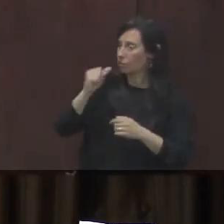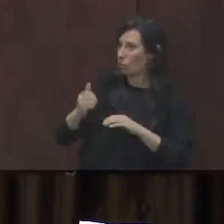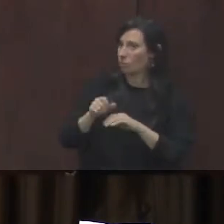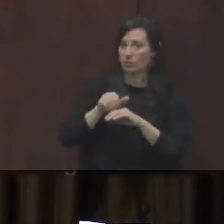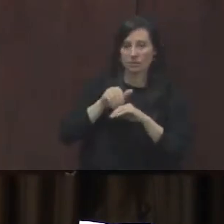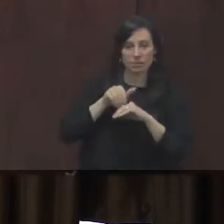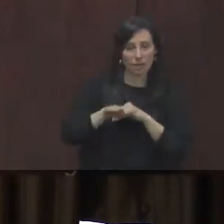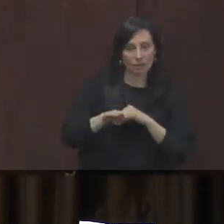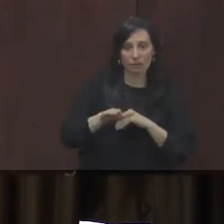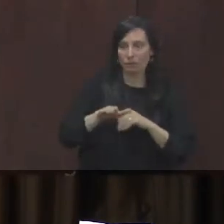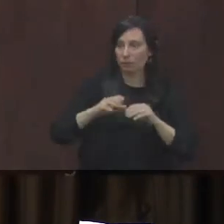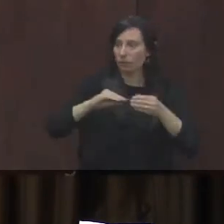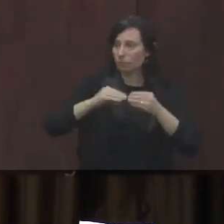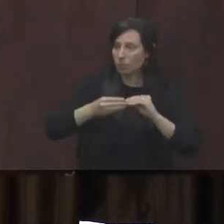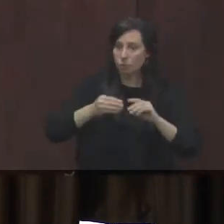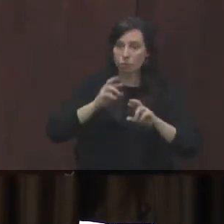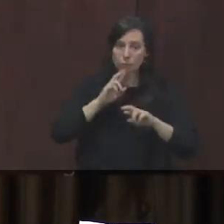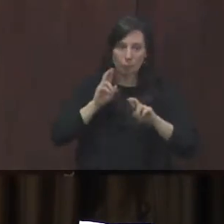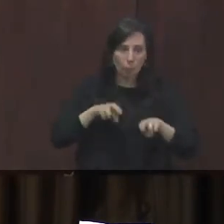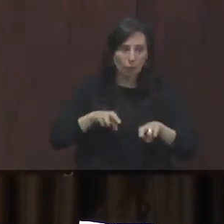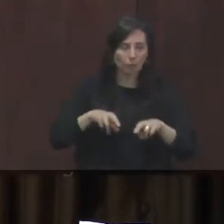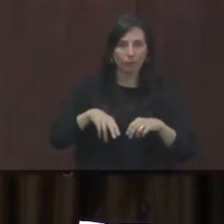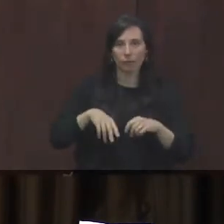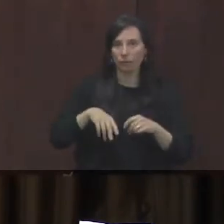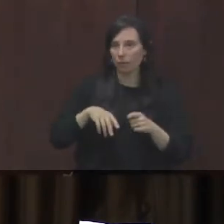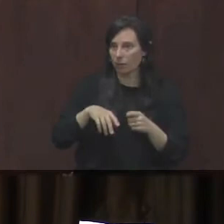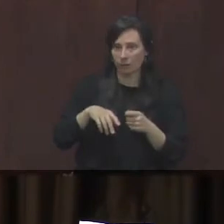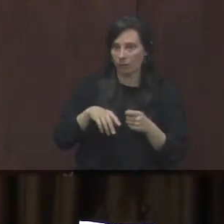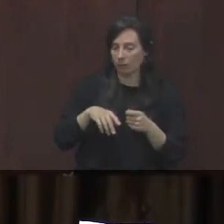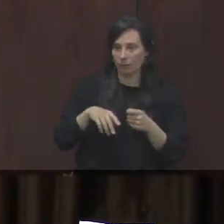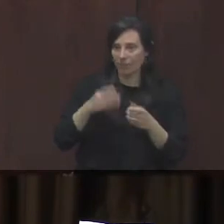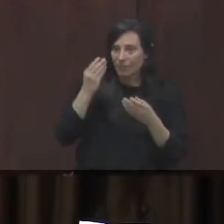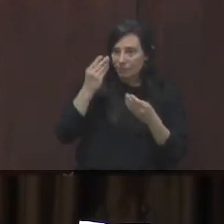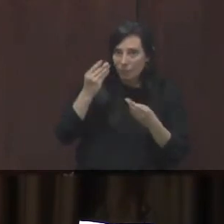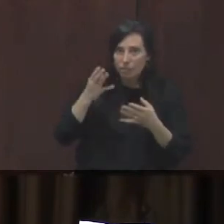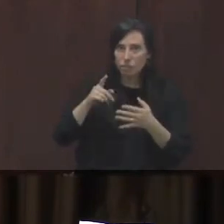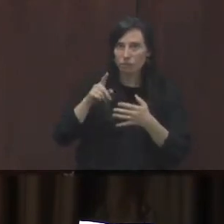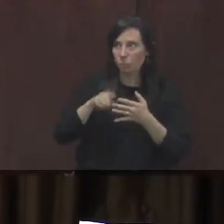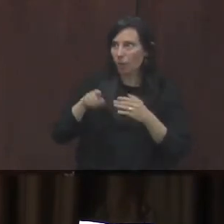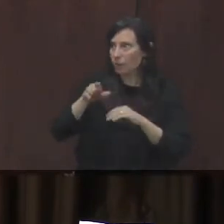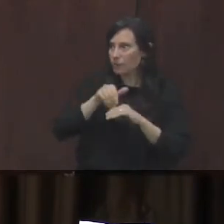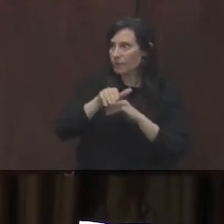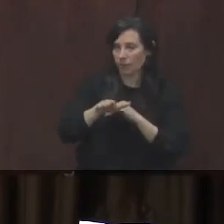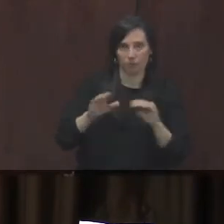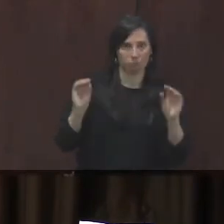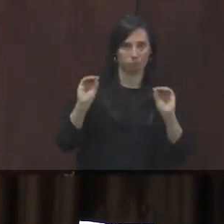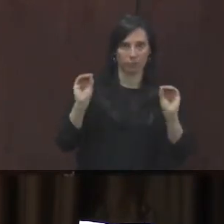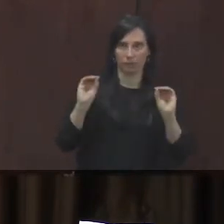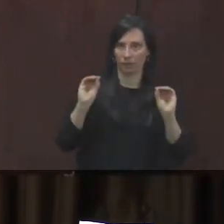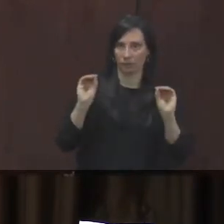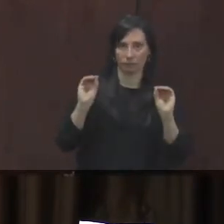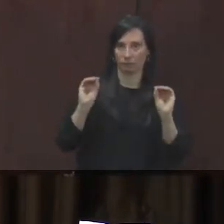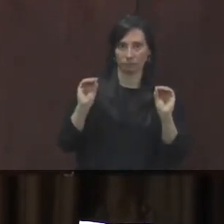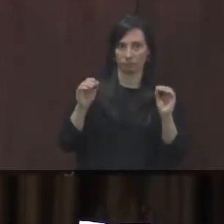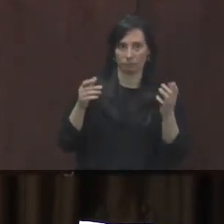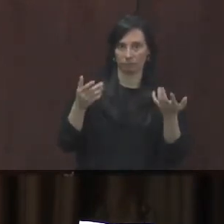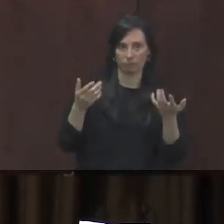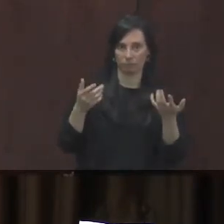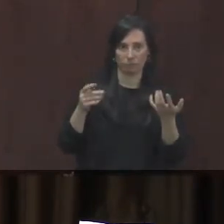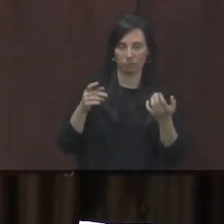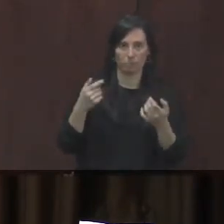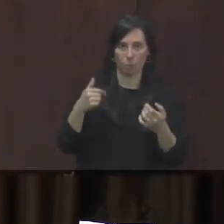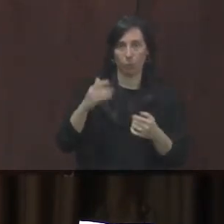of report about what is being sort of sent out other than that they are getting a